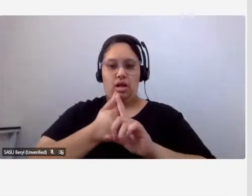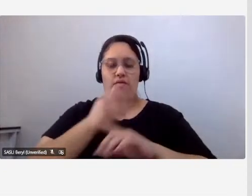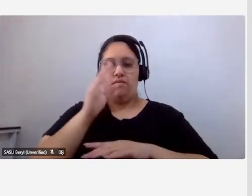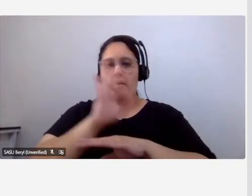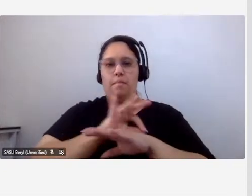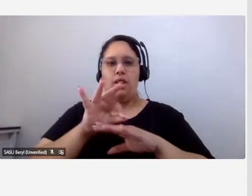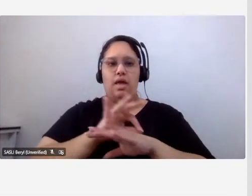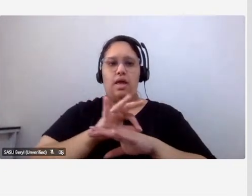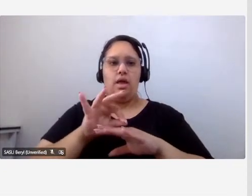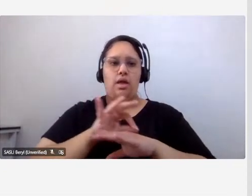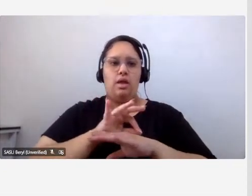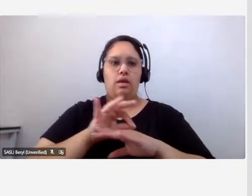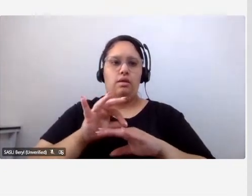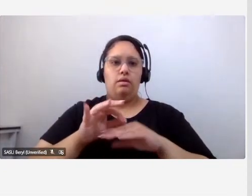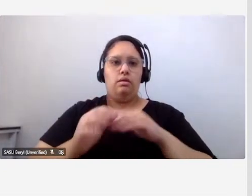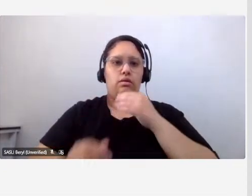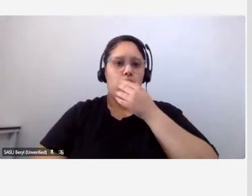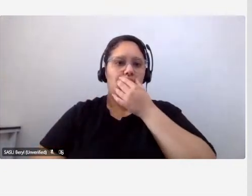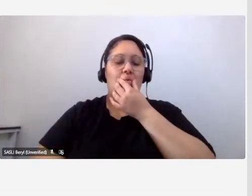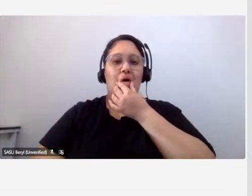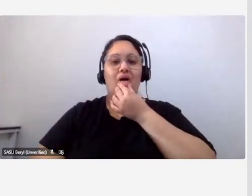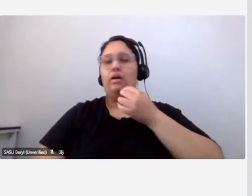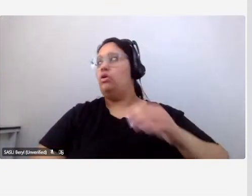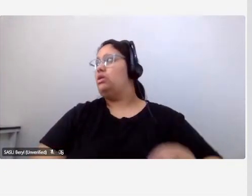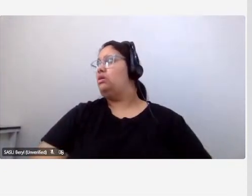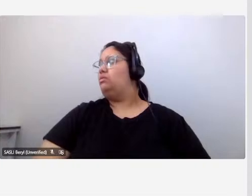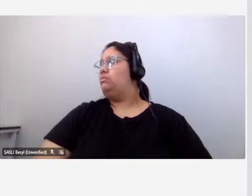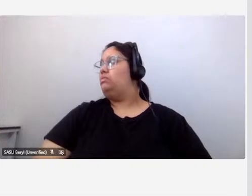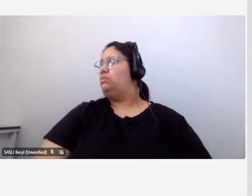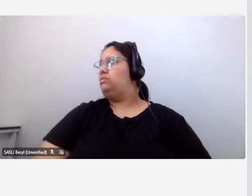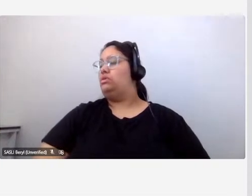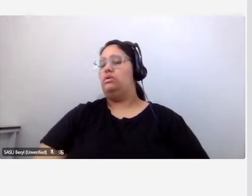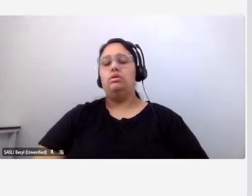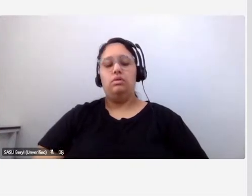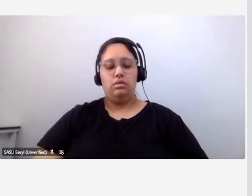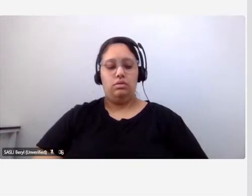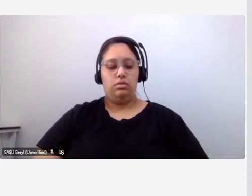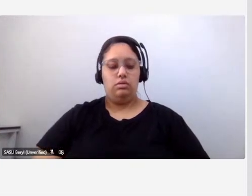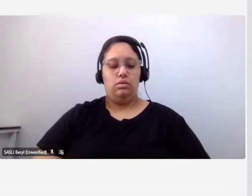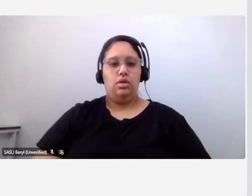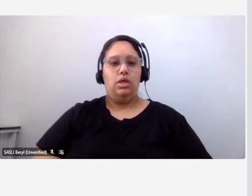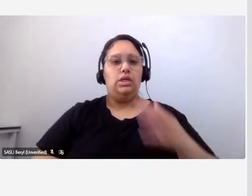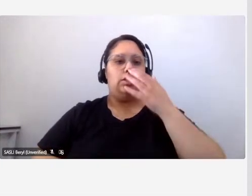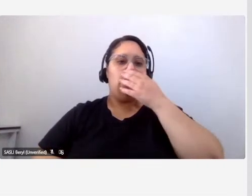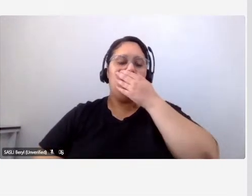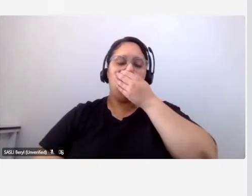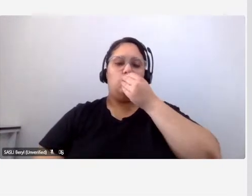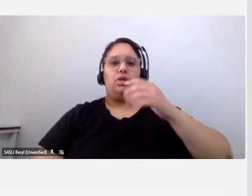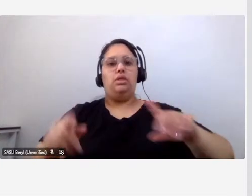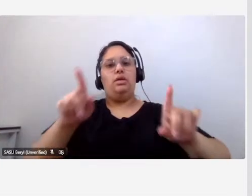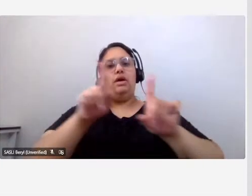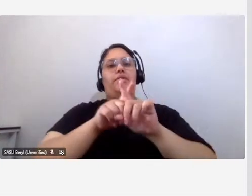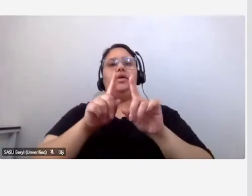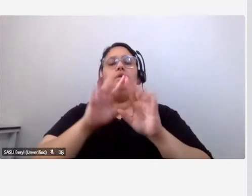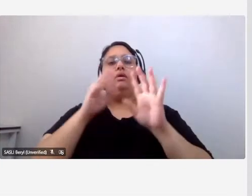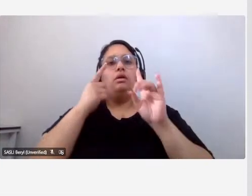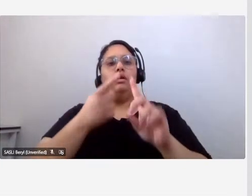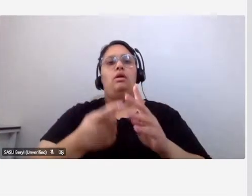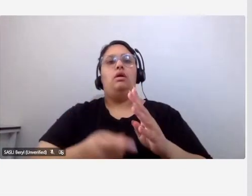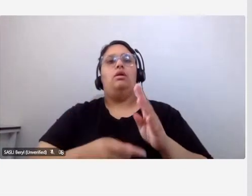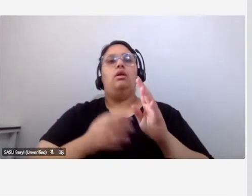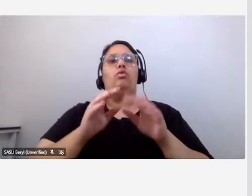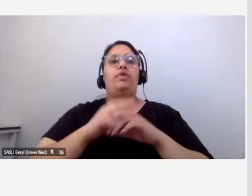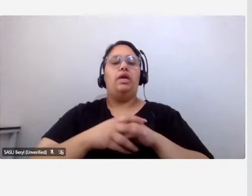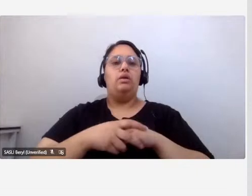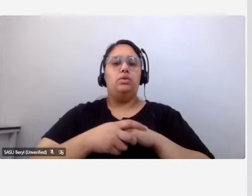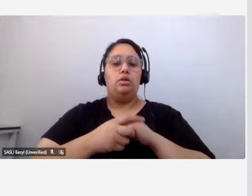there? And it's not enough to refer to the EPWP. It's possibly another objective there. I think